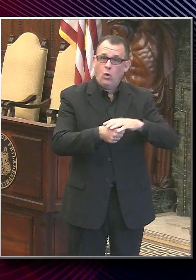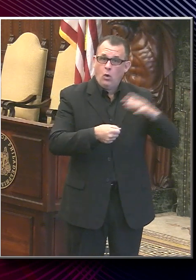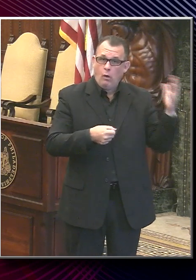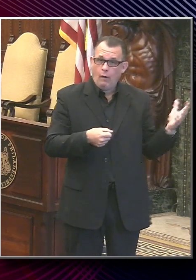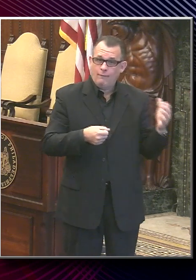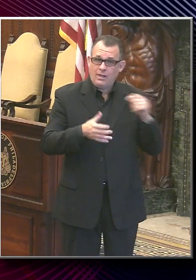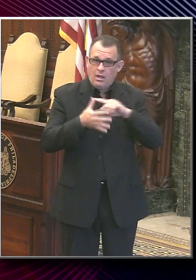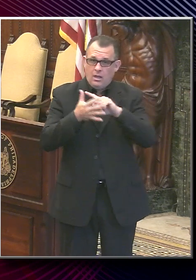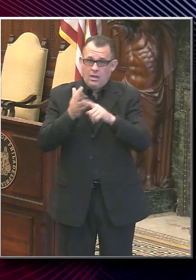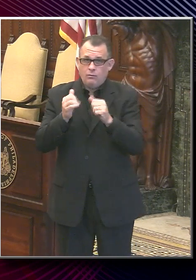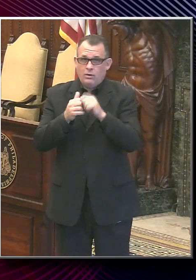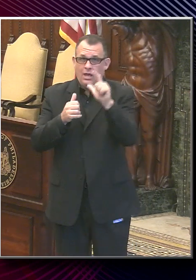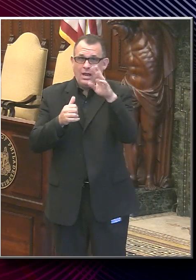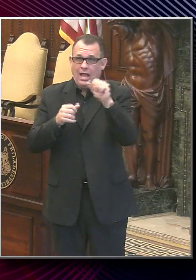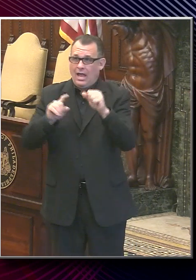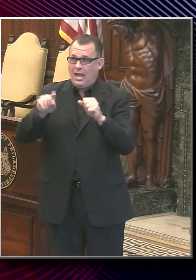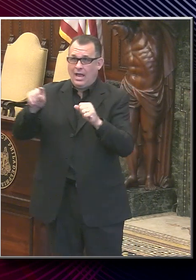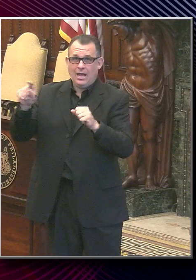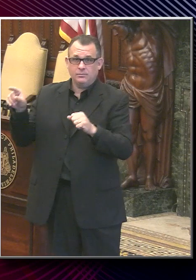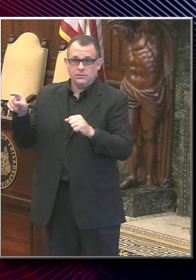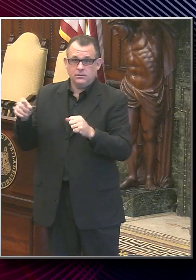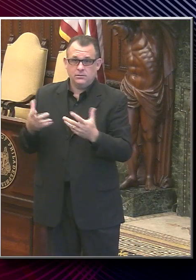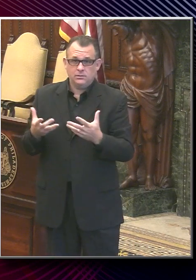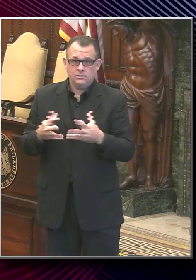bigger labs and have